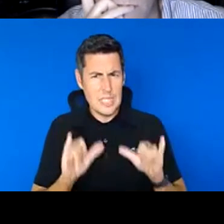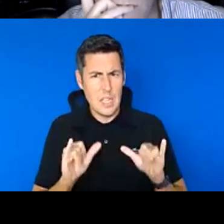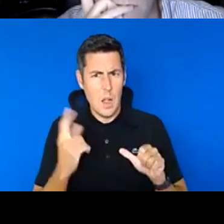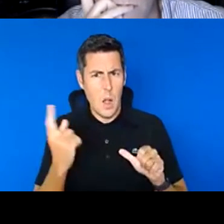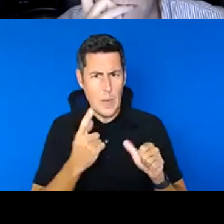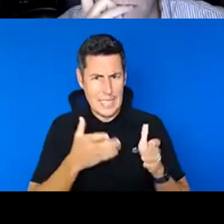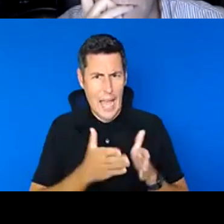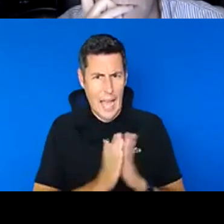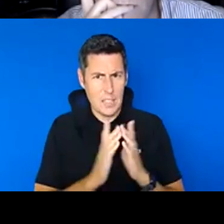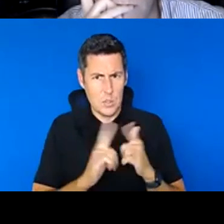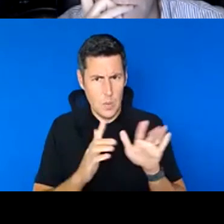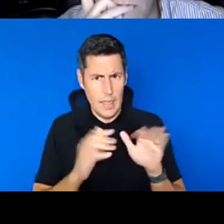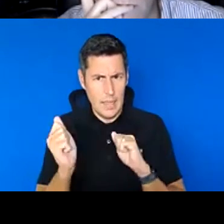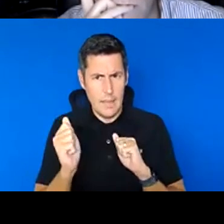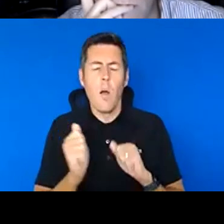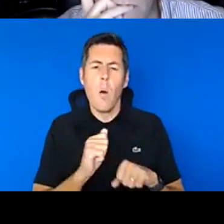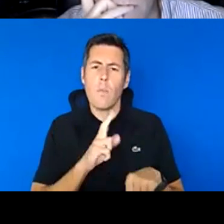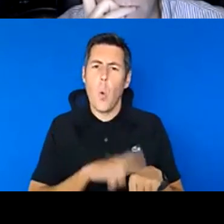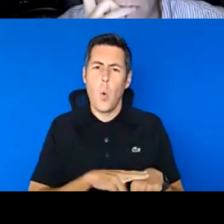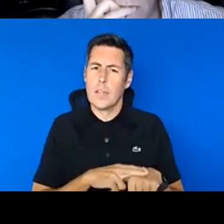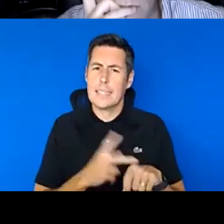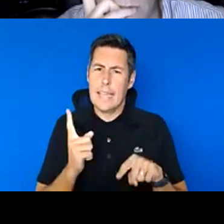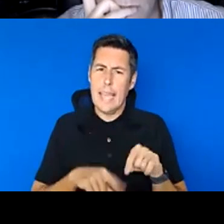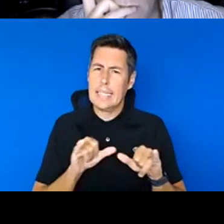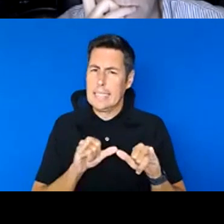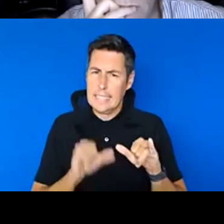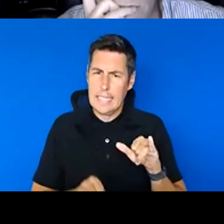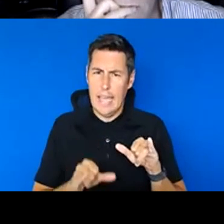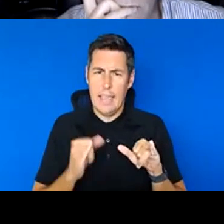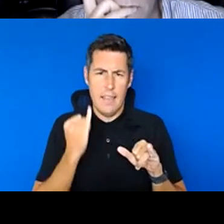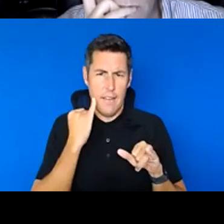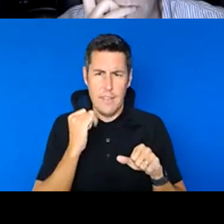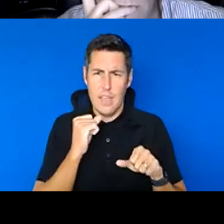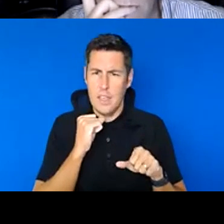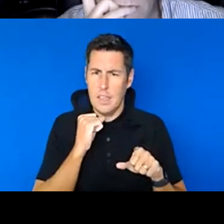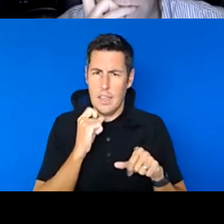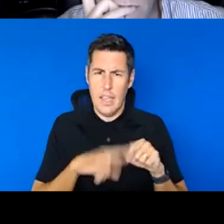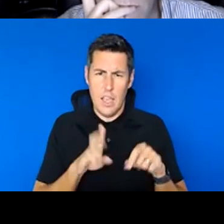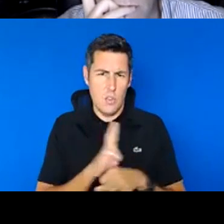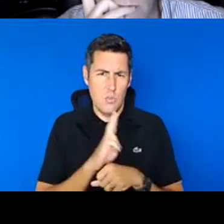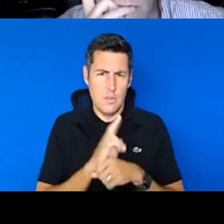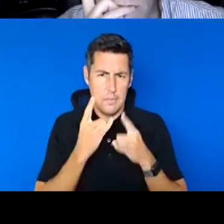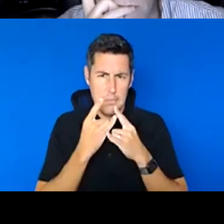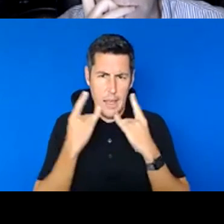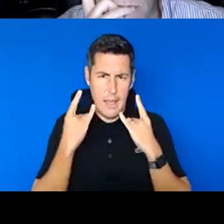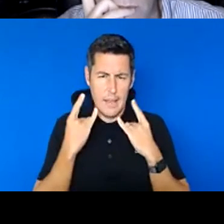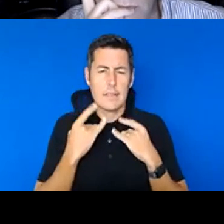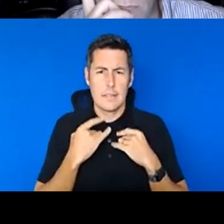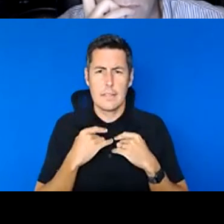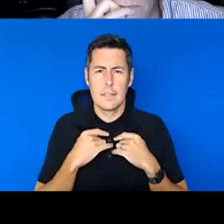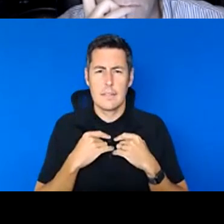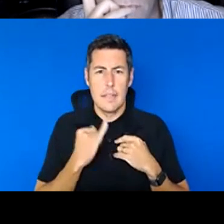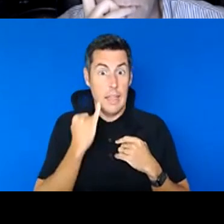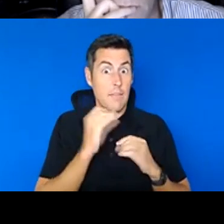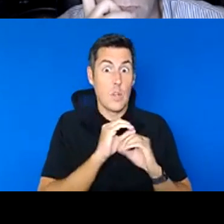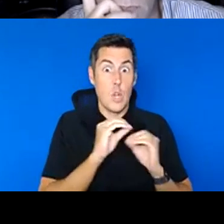absolutely. Yeah, no, they don't get to stay if they don't want to wear a mask. If they don't have a documented reason, medically documented reason for not having it. So